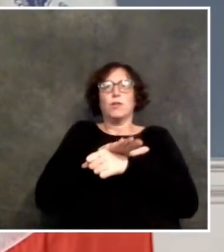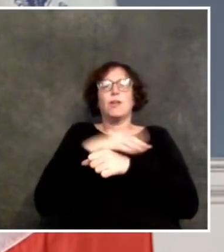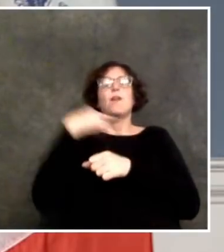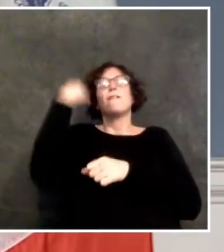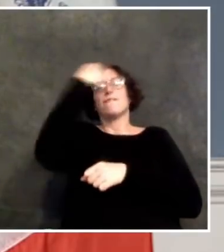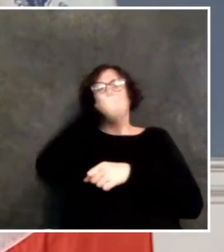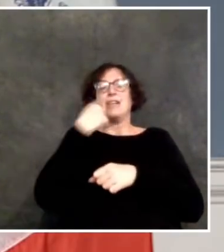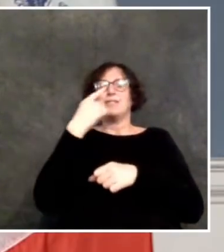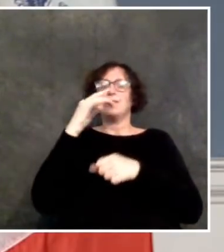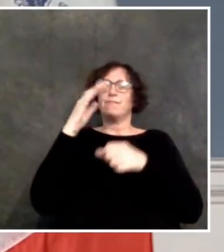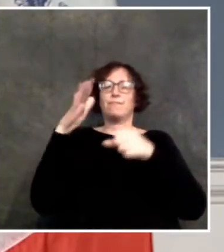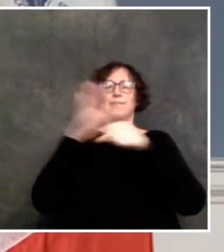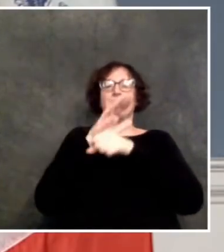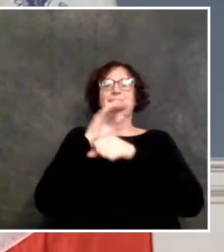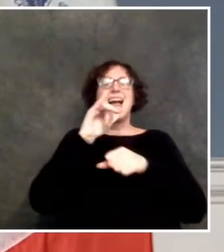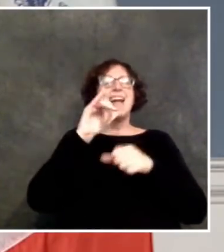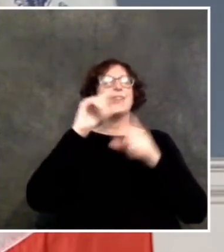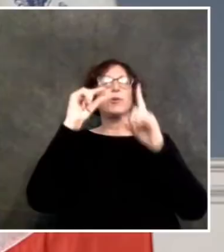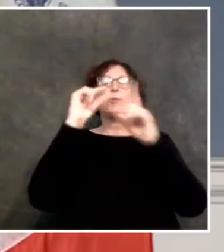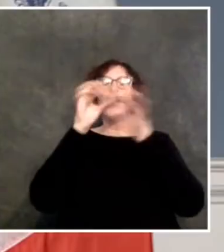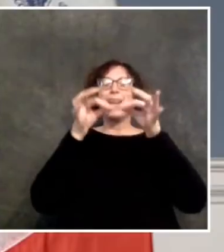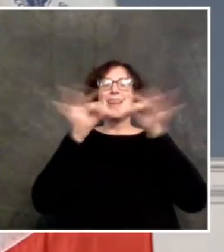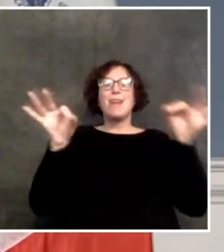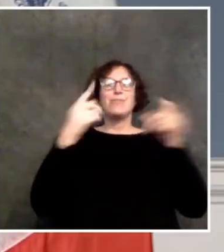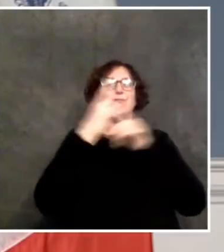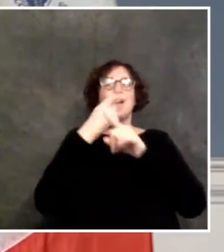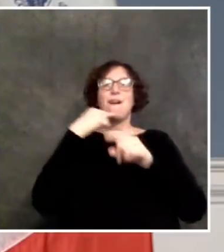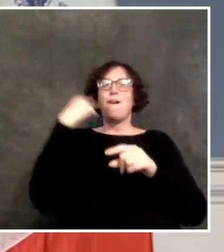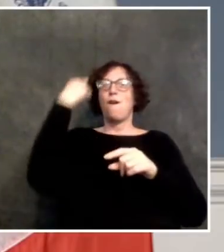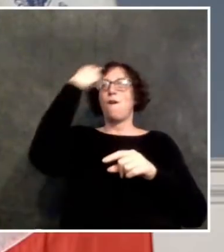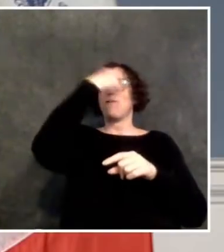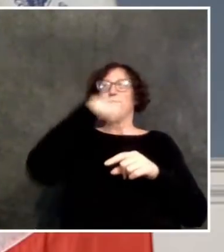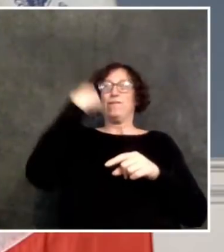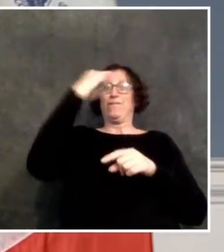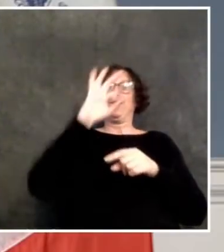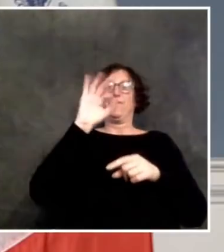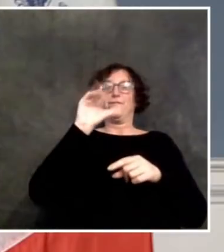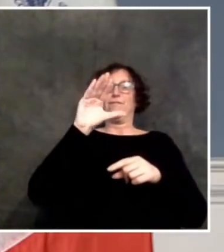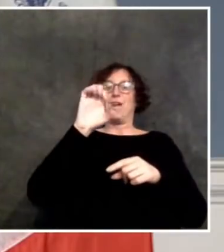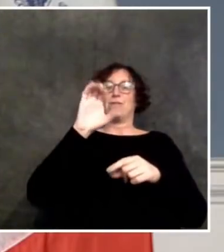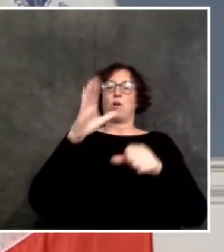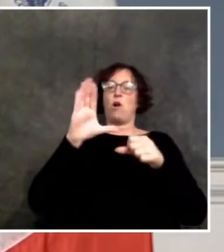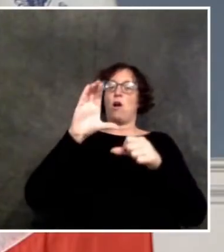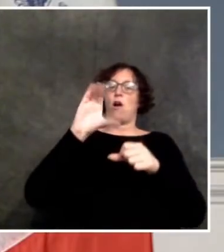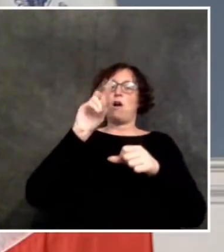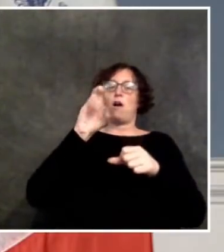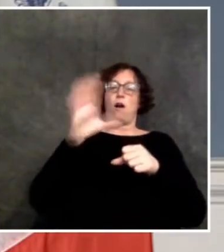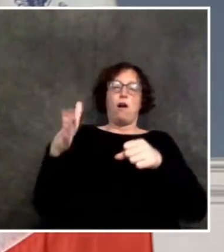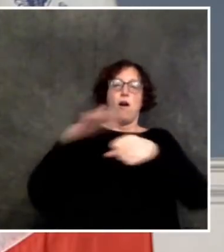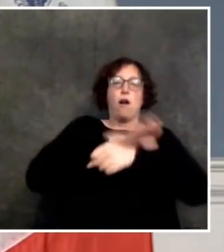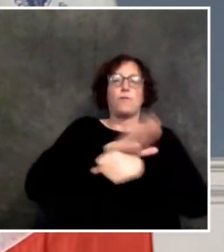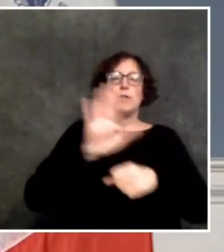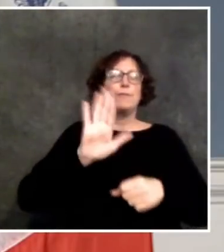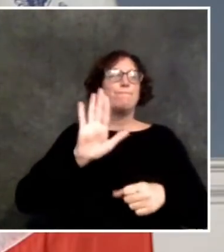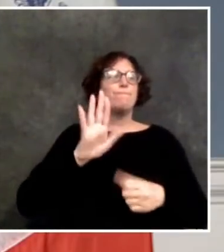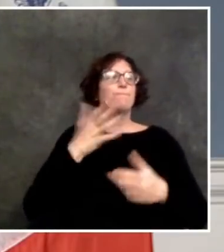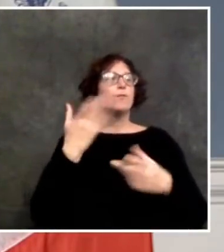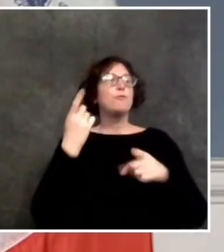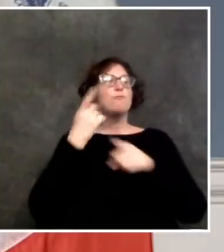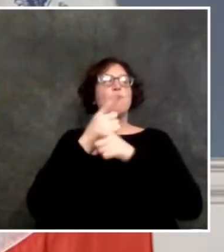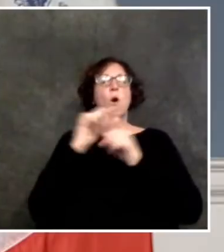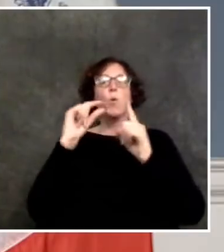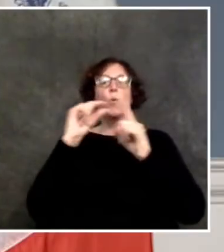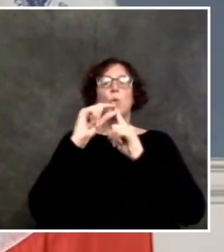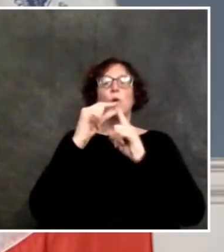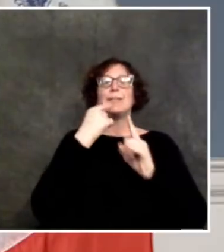real clear line in the sand there. A face covering, you can make out anything you got at home. And Dr. Barbeau gave you the news you can use